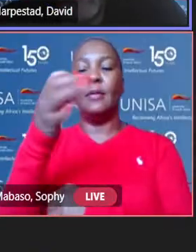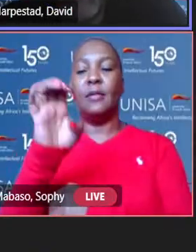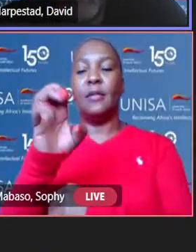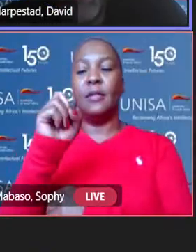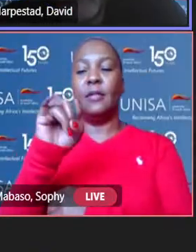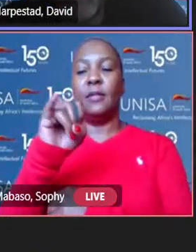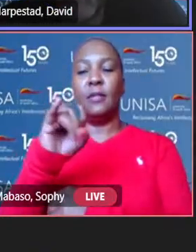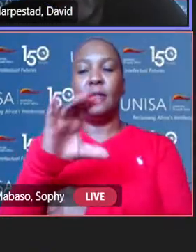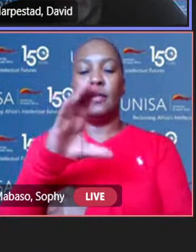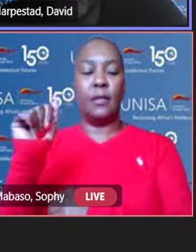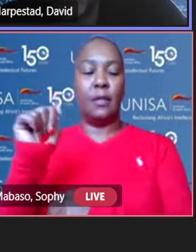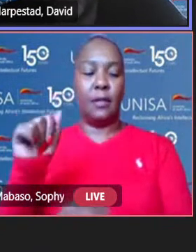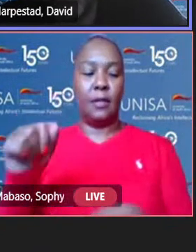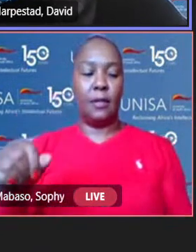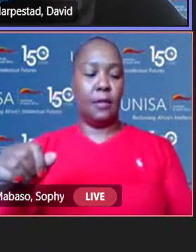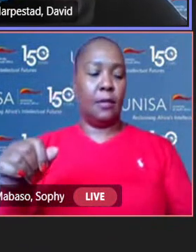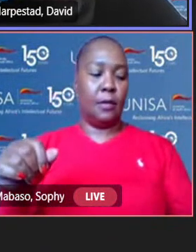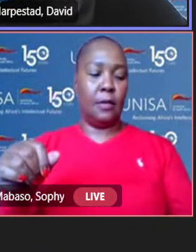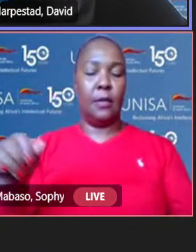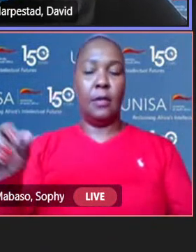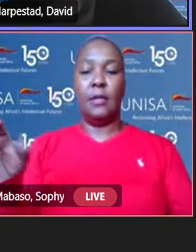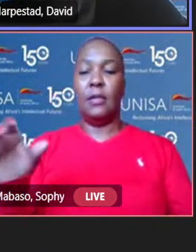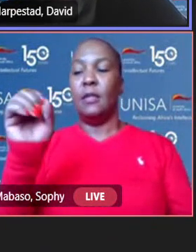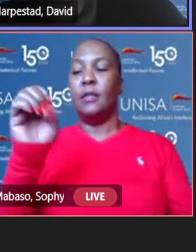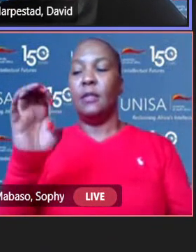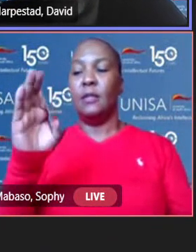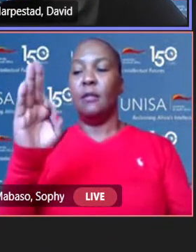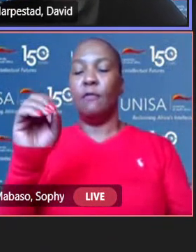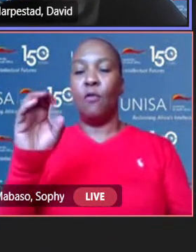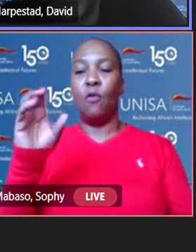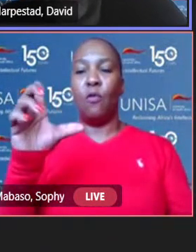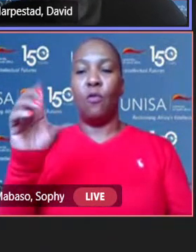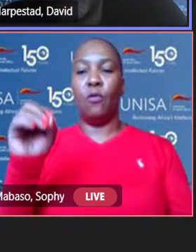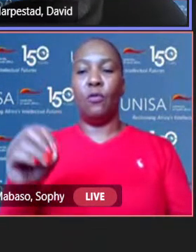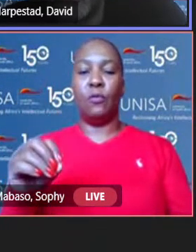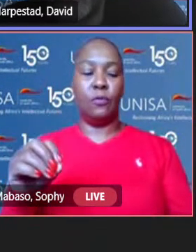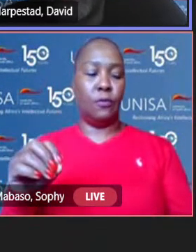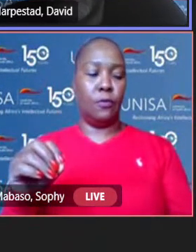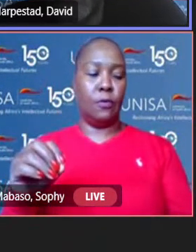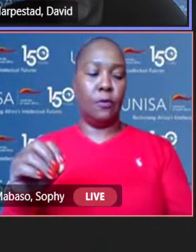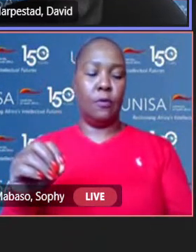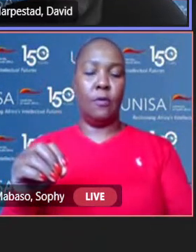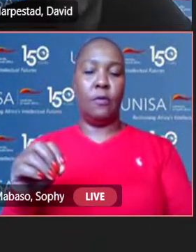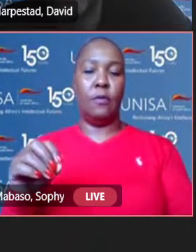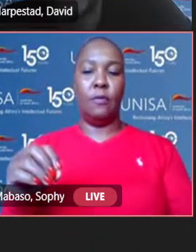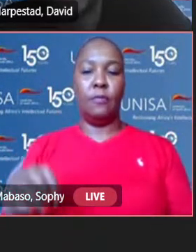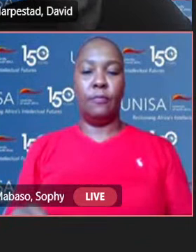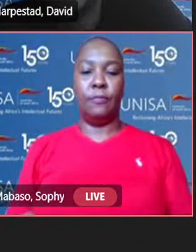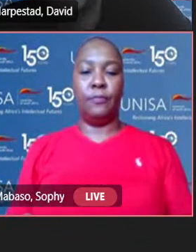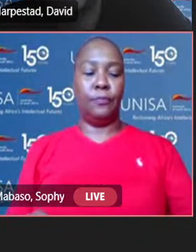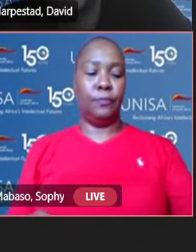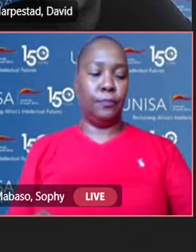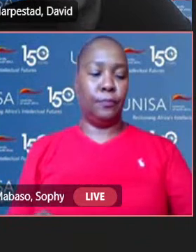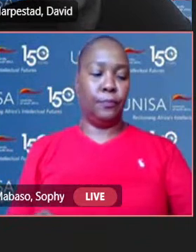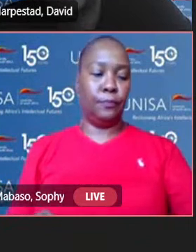who's going to speak to us about how to contact Unisa. Over to you, Jessica.